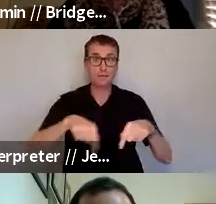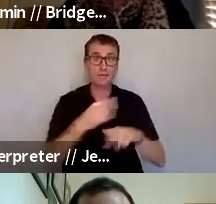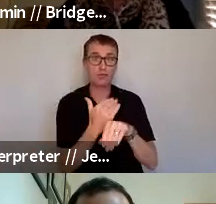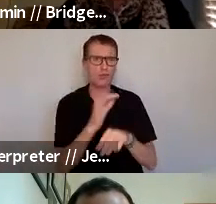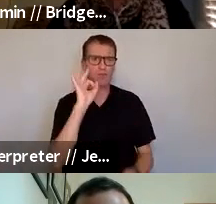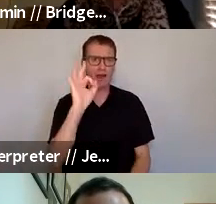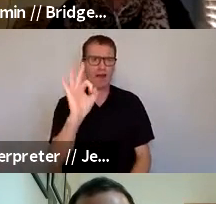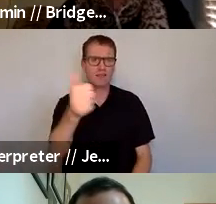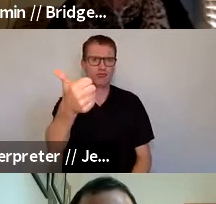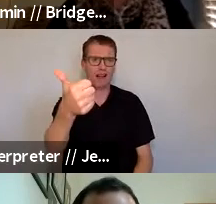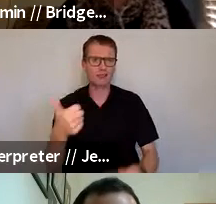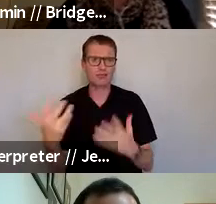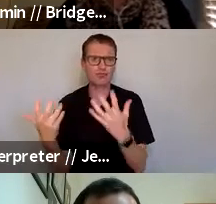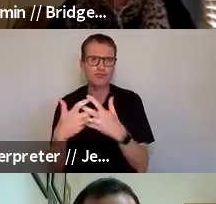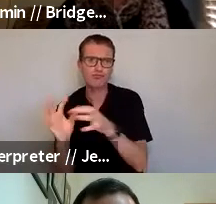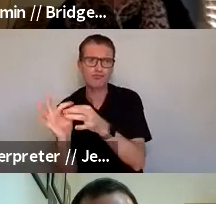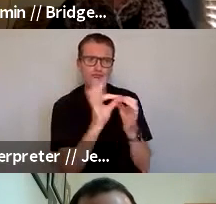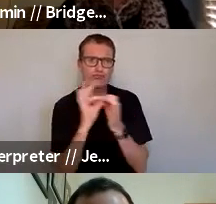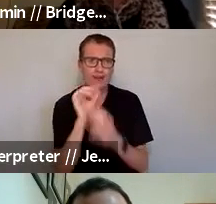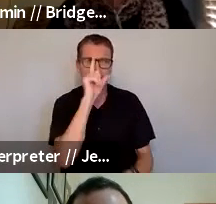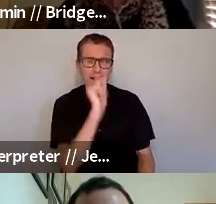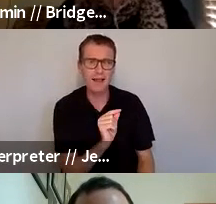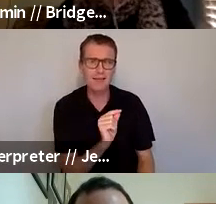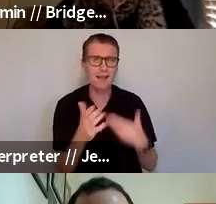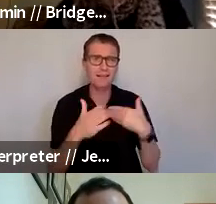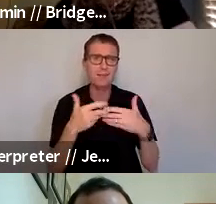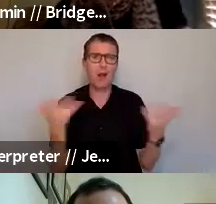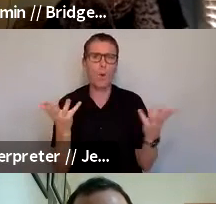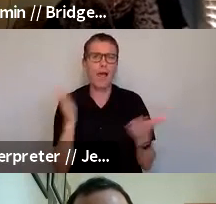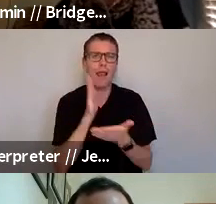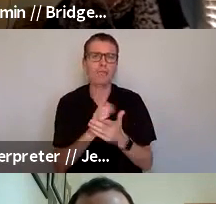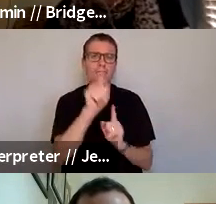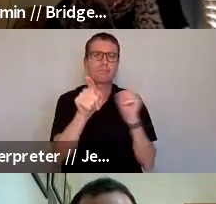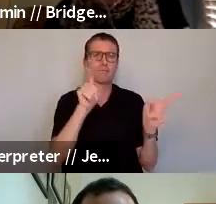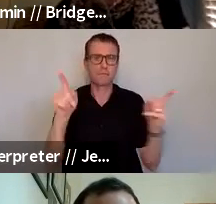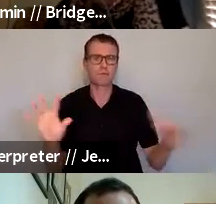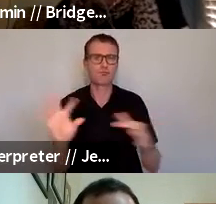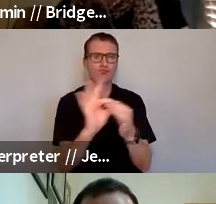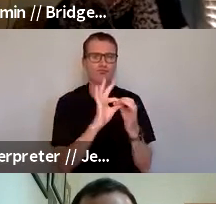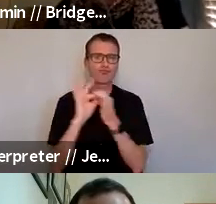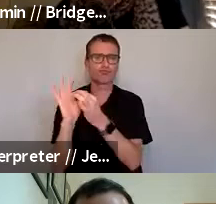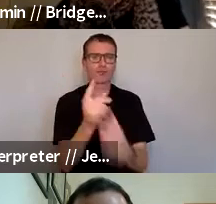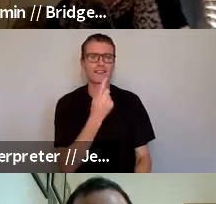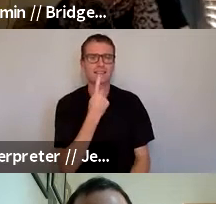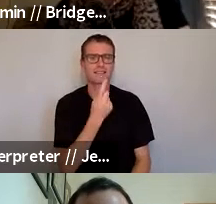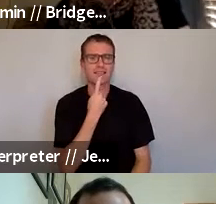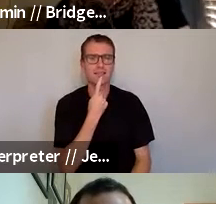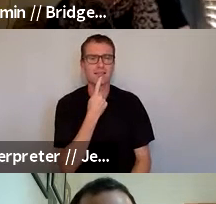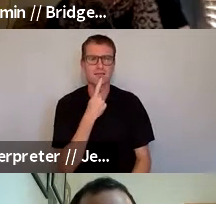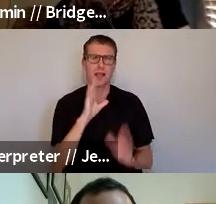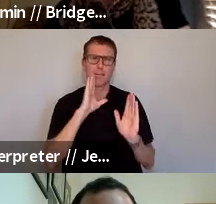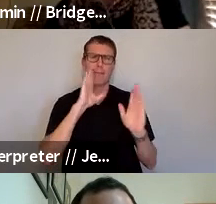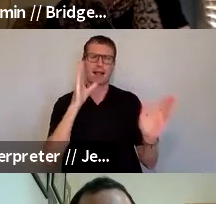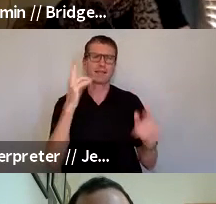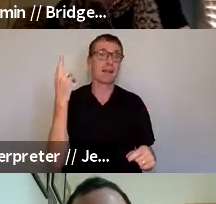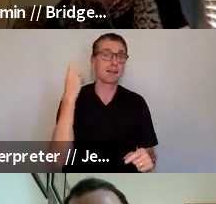to connect beyond physical space. And there are so many amazing deaf and disabled